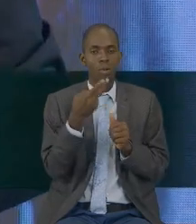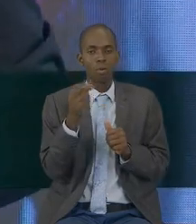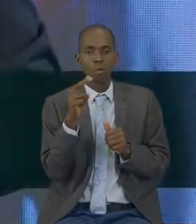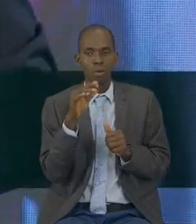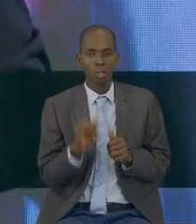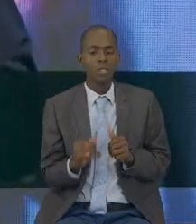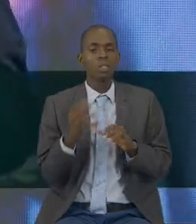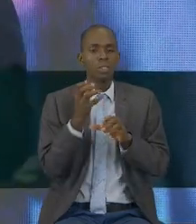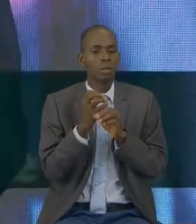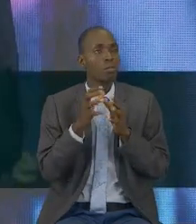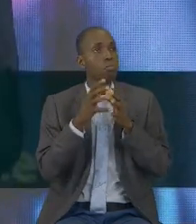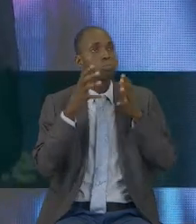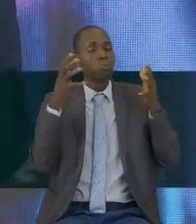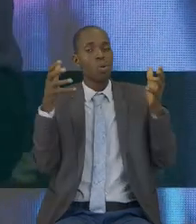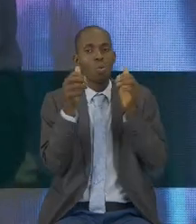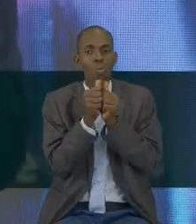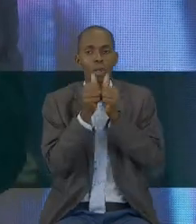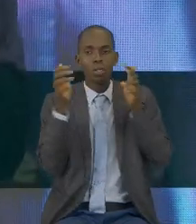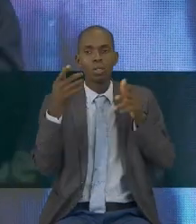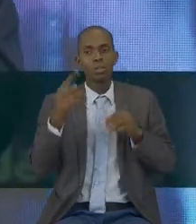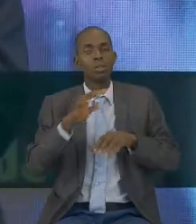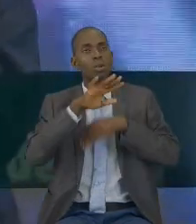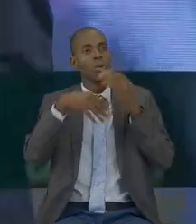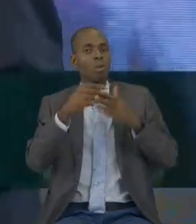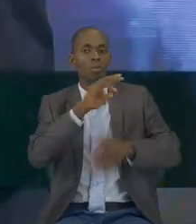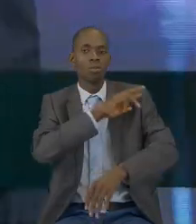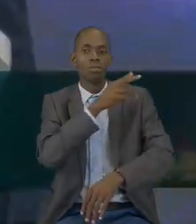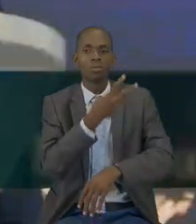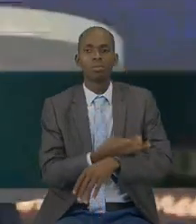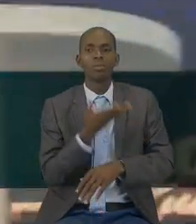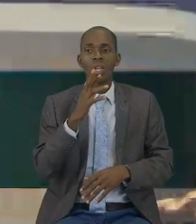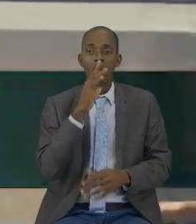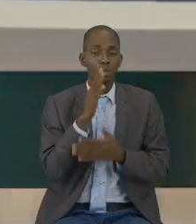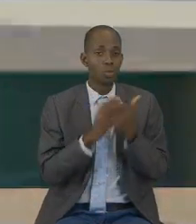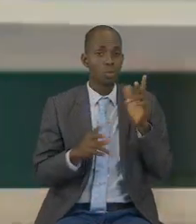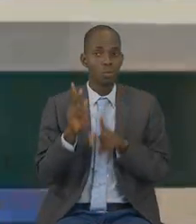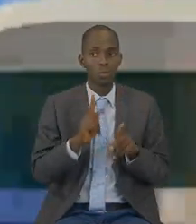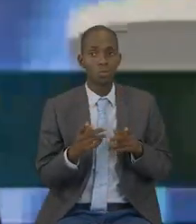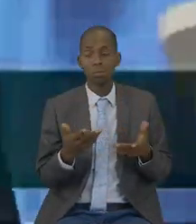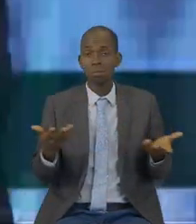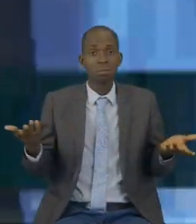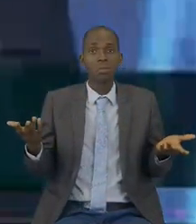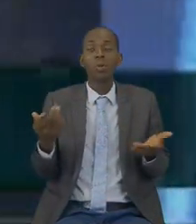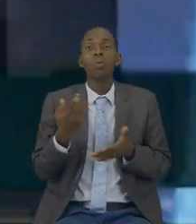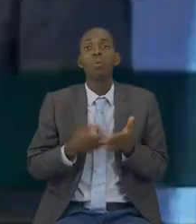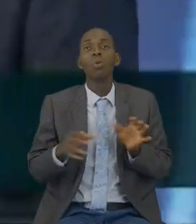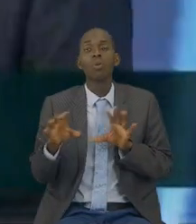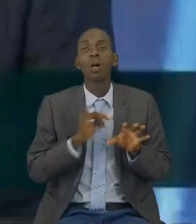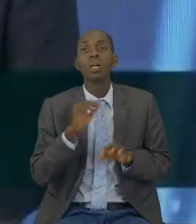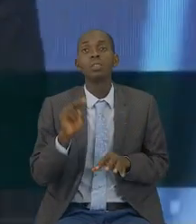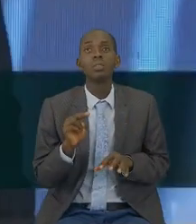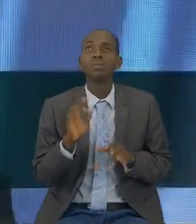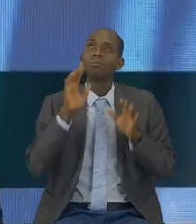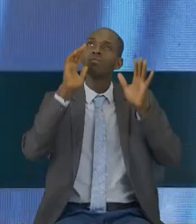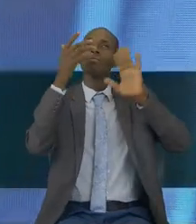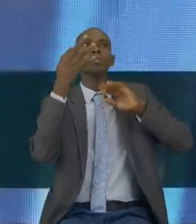getting abundance without the Almighty. There are people, they say, well, what else am I looking for? Presence of God, but I